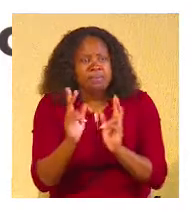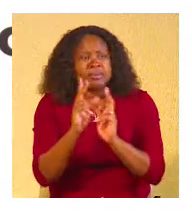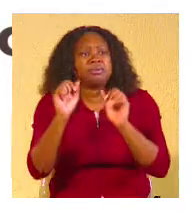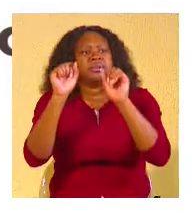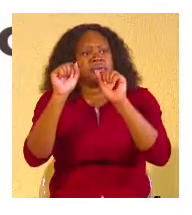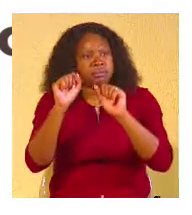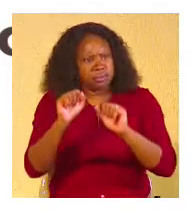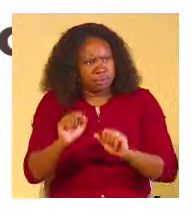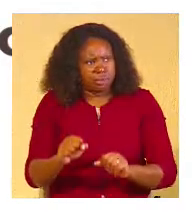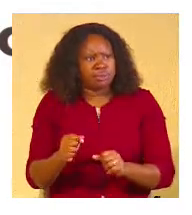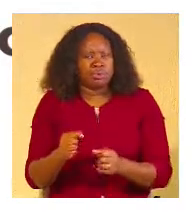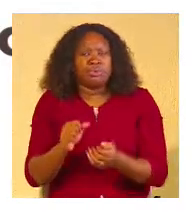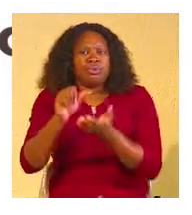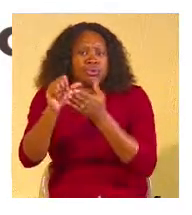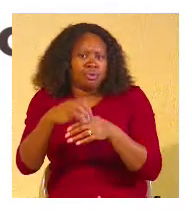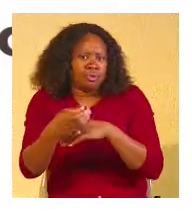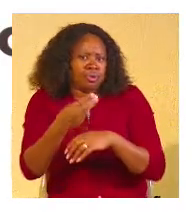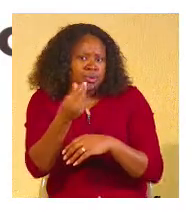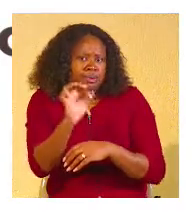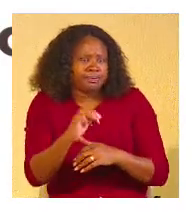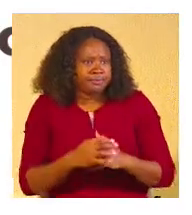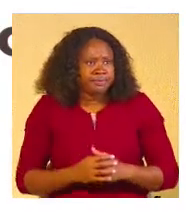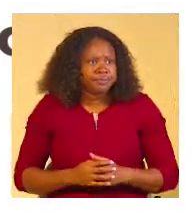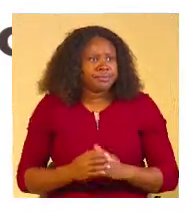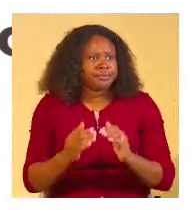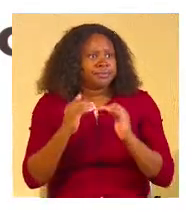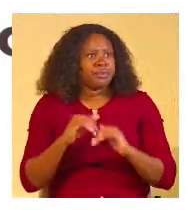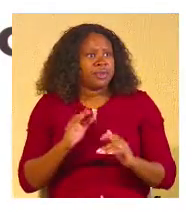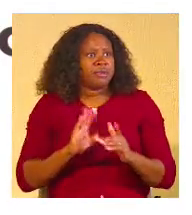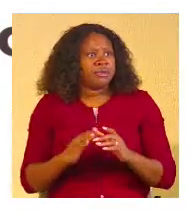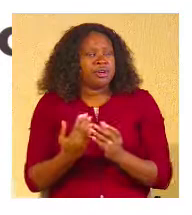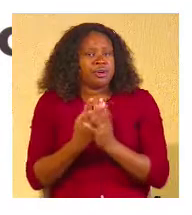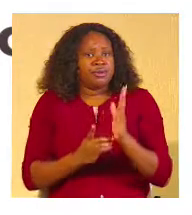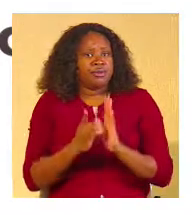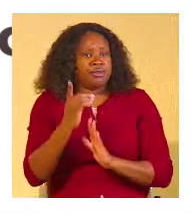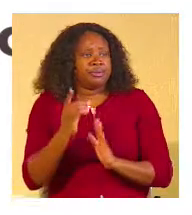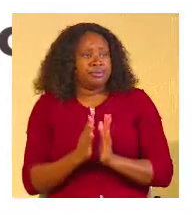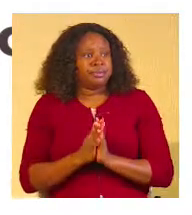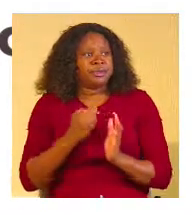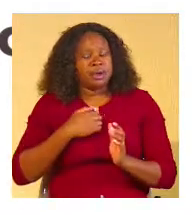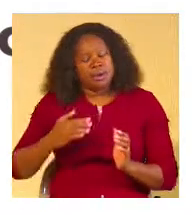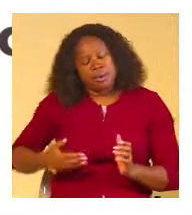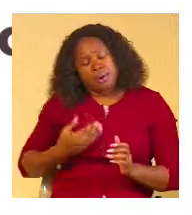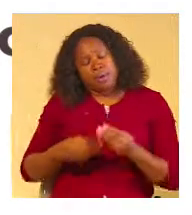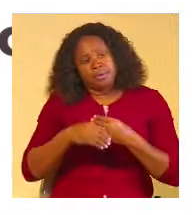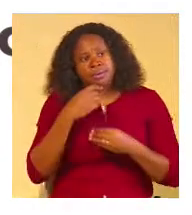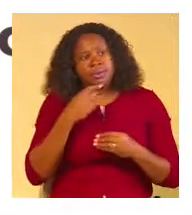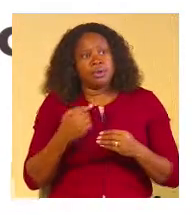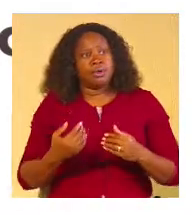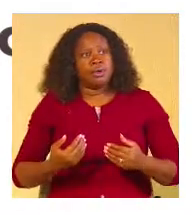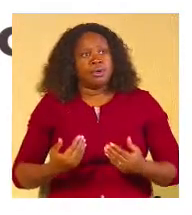least compensate for the loss of income. Now, in terms of the youth development part, I want to mention that youth